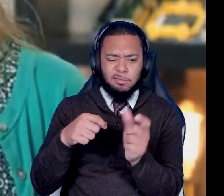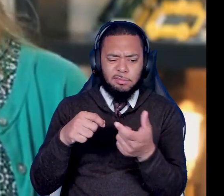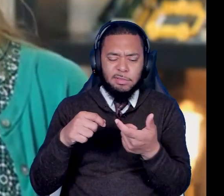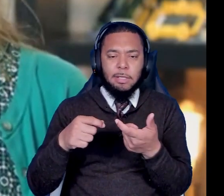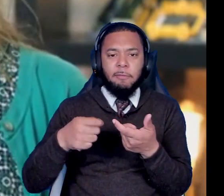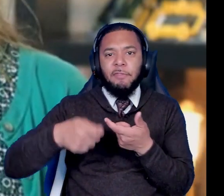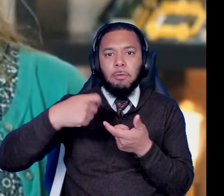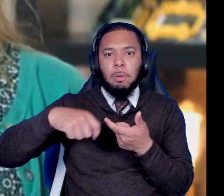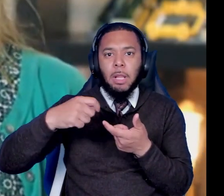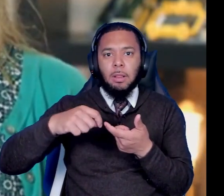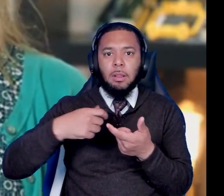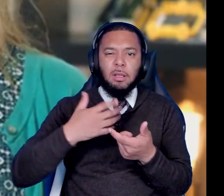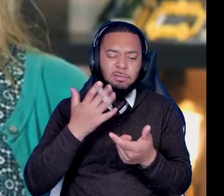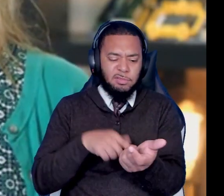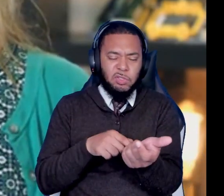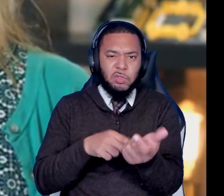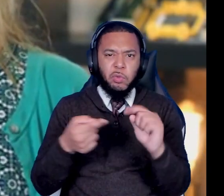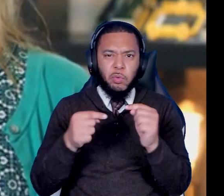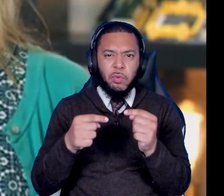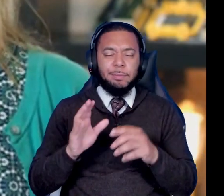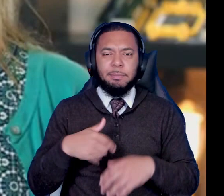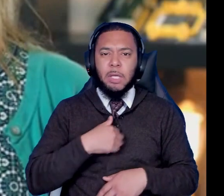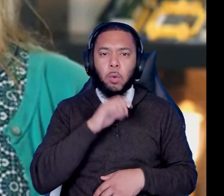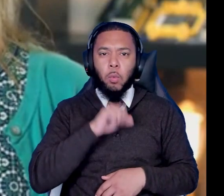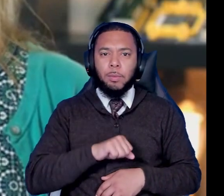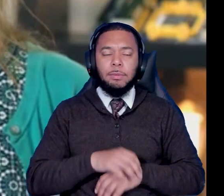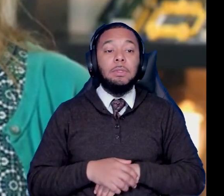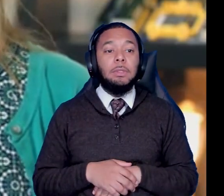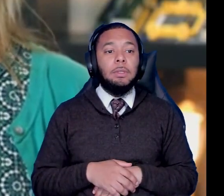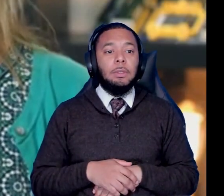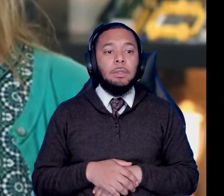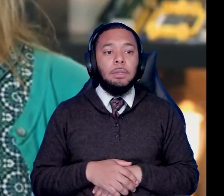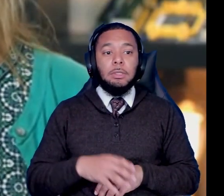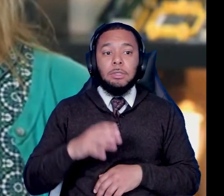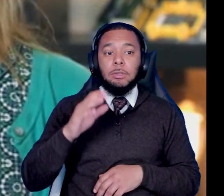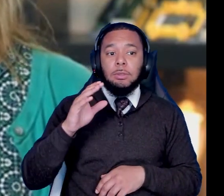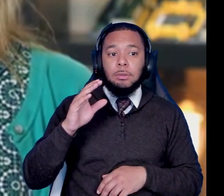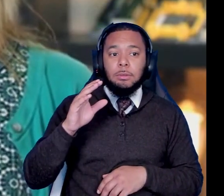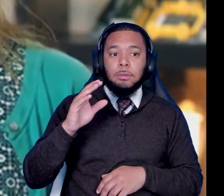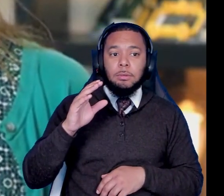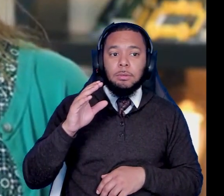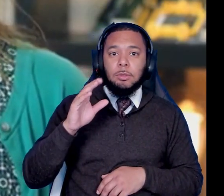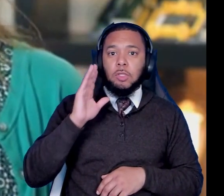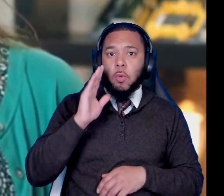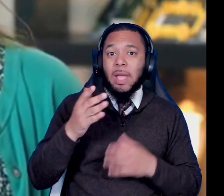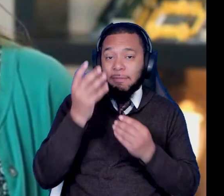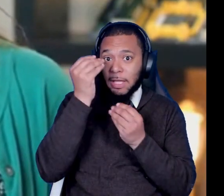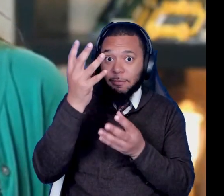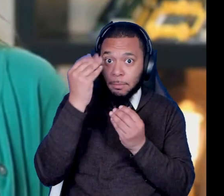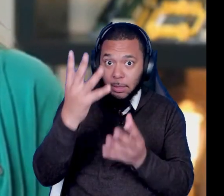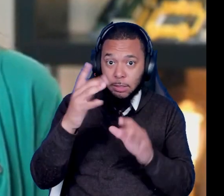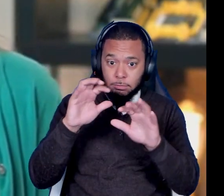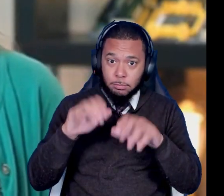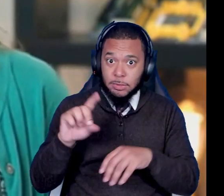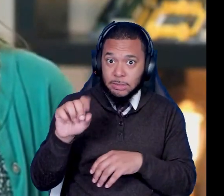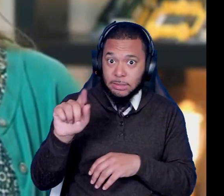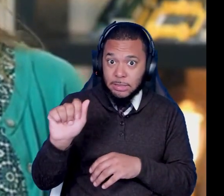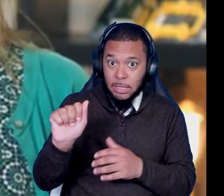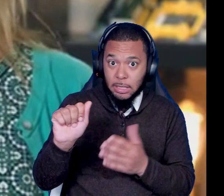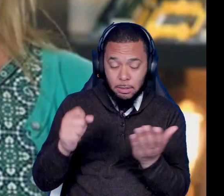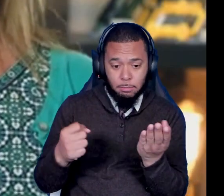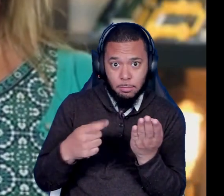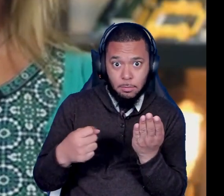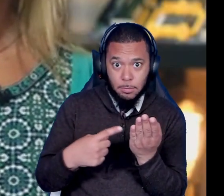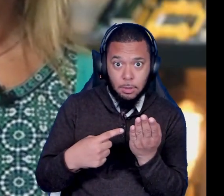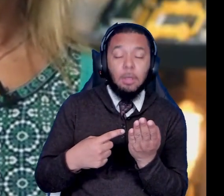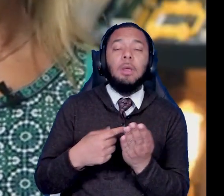our computer remember some information, some data that is a word or phrase, and then print it out